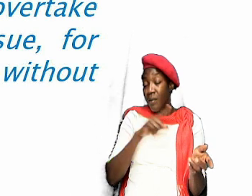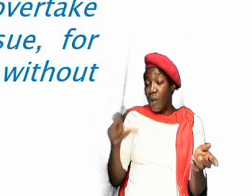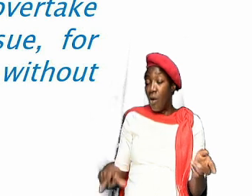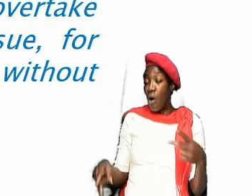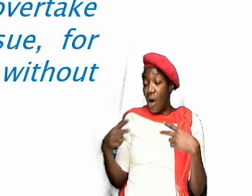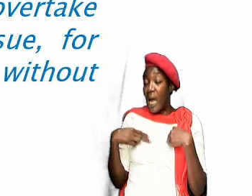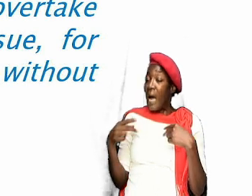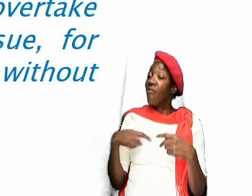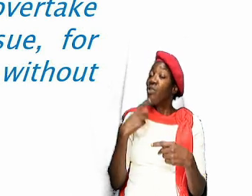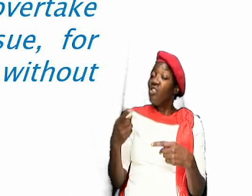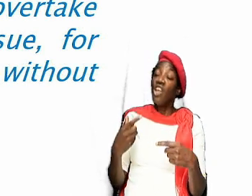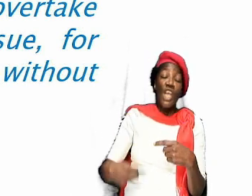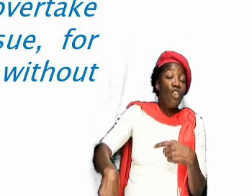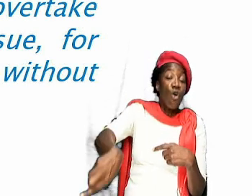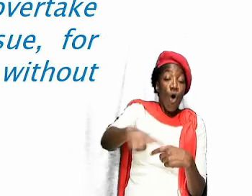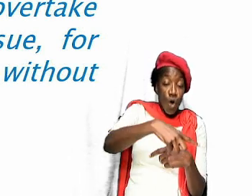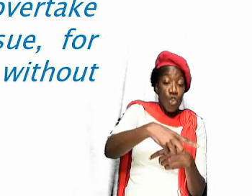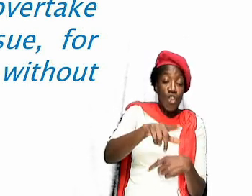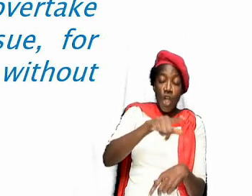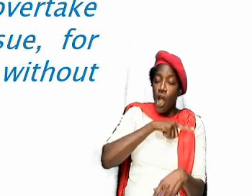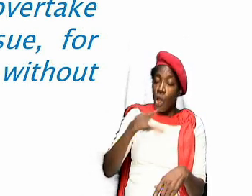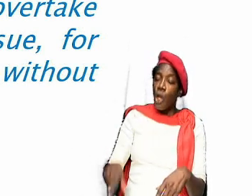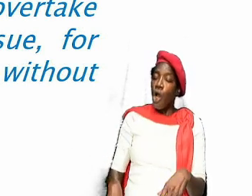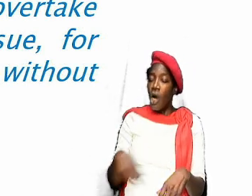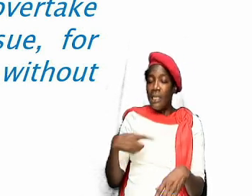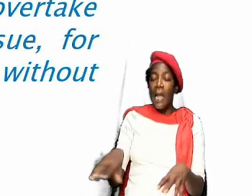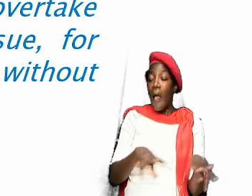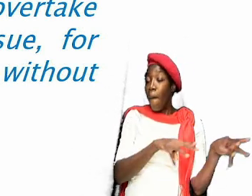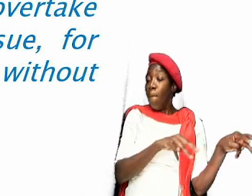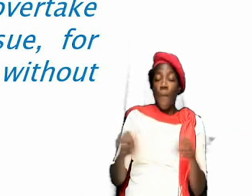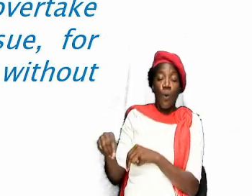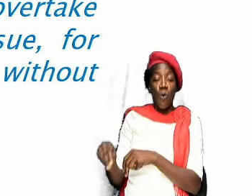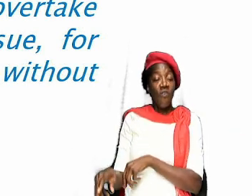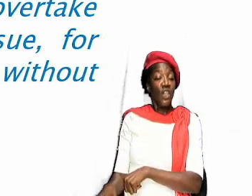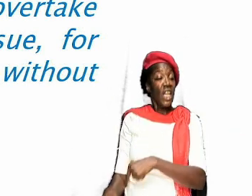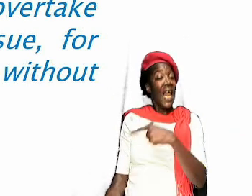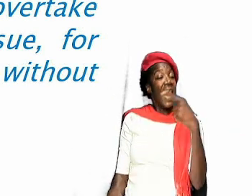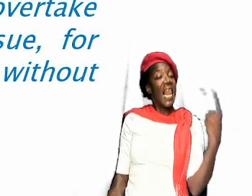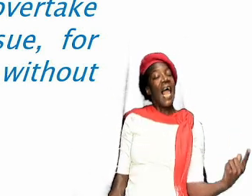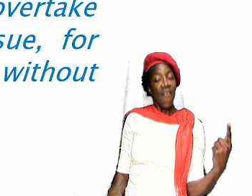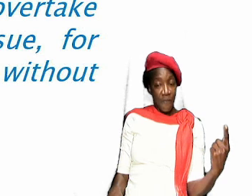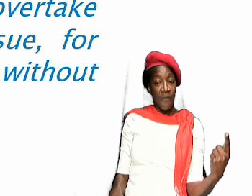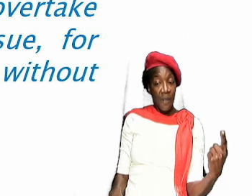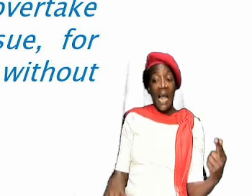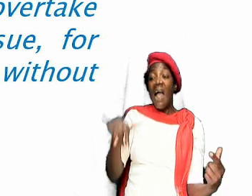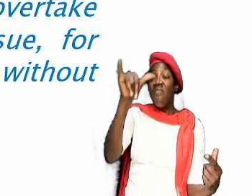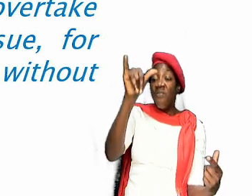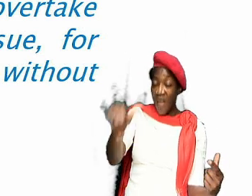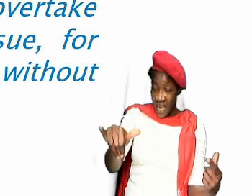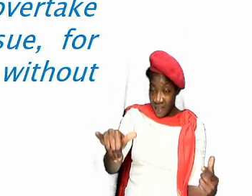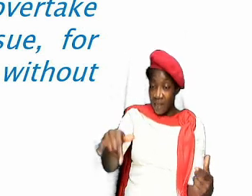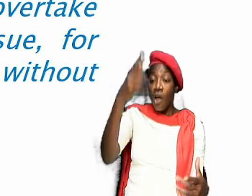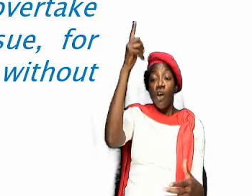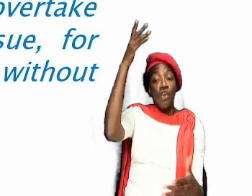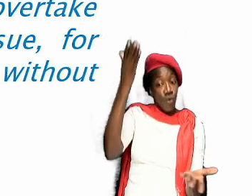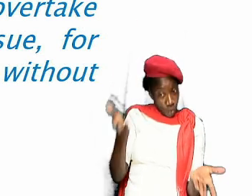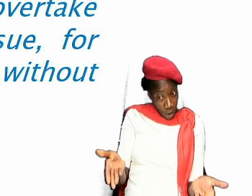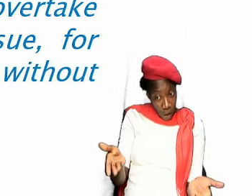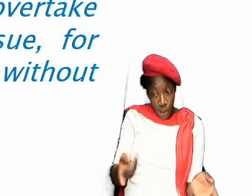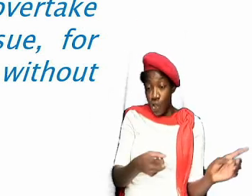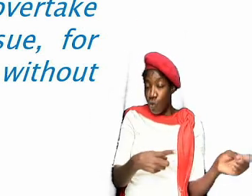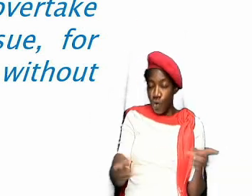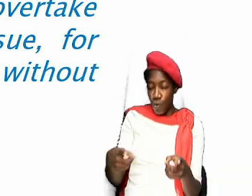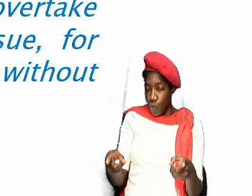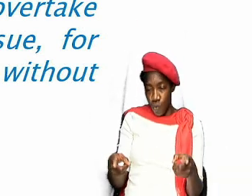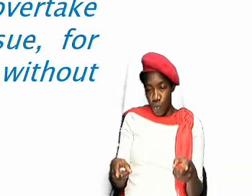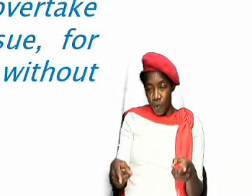us. And if he said, move to the left, that is what we should do. Even when somebody is saying, because the men of David were saying,